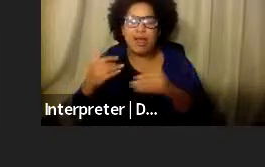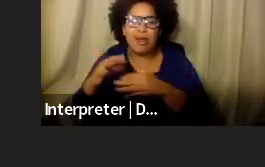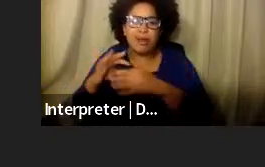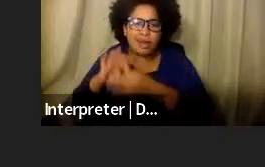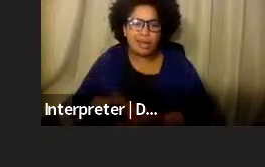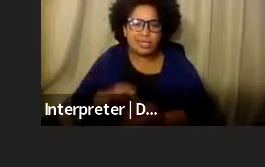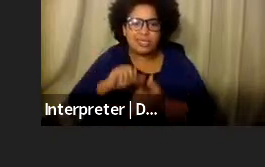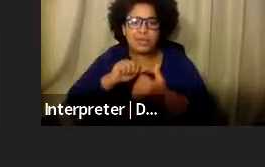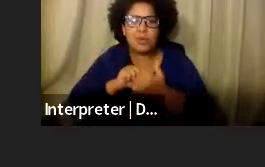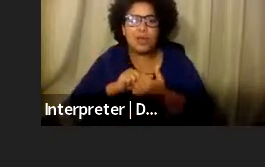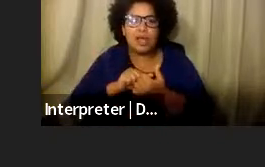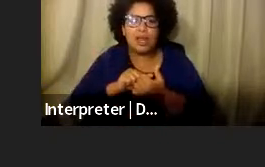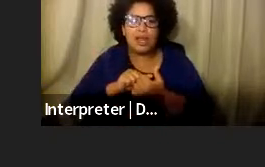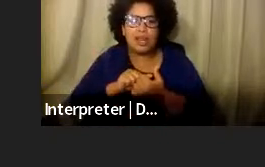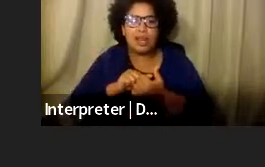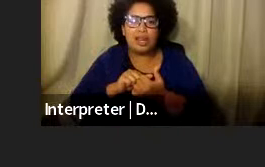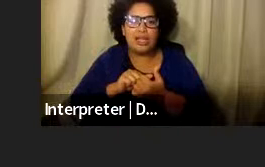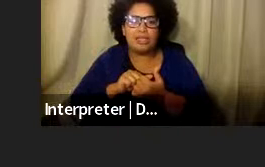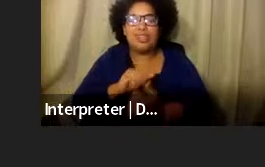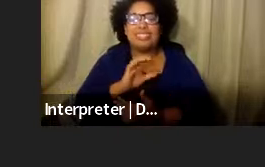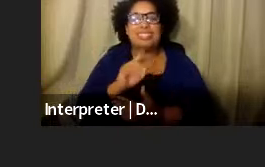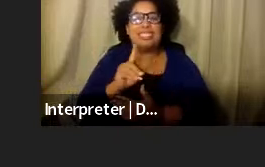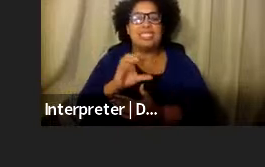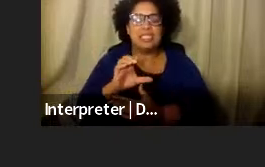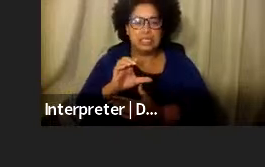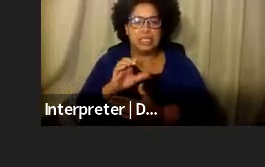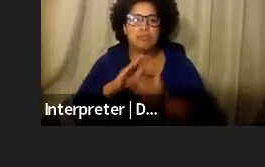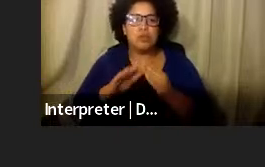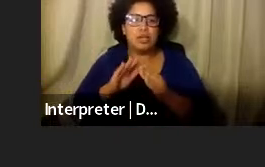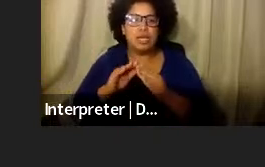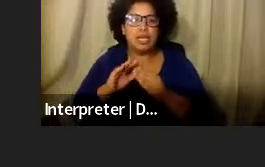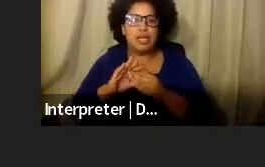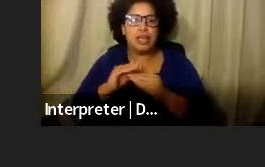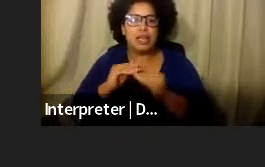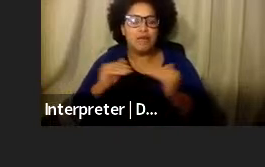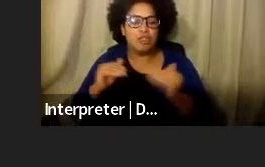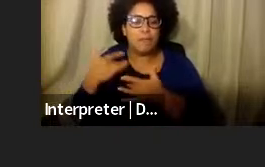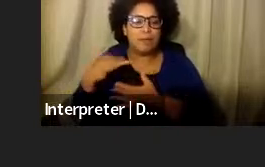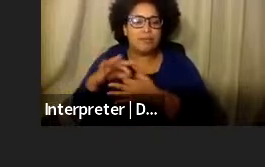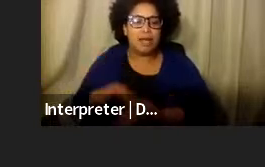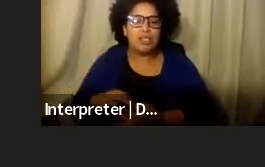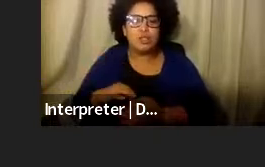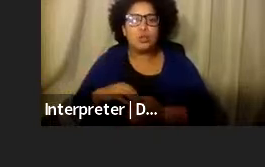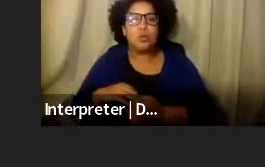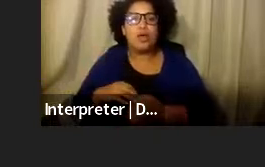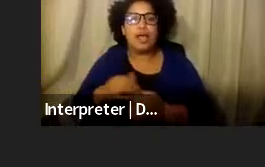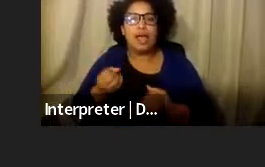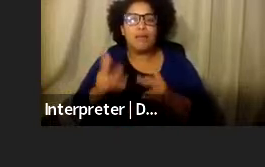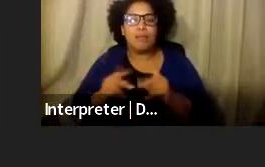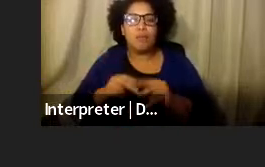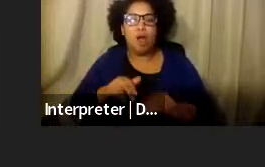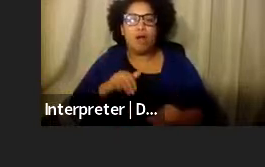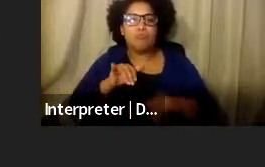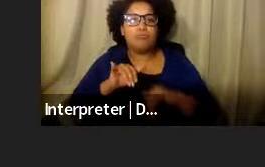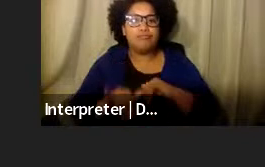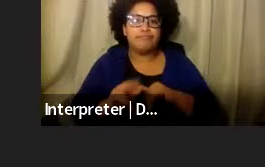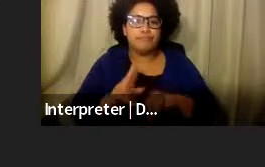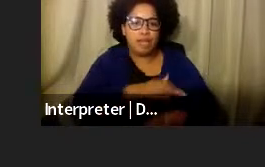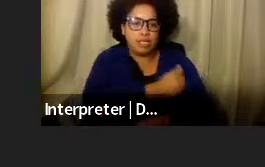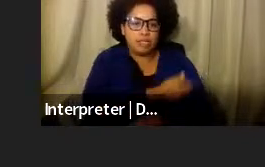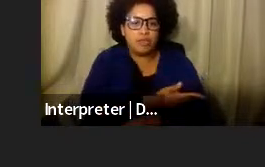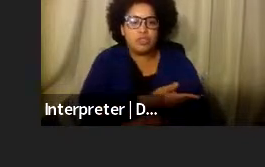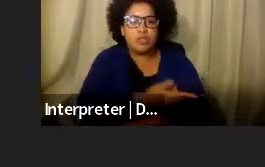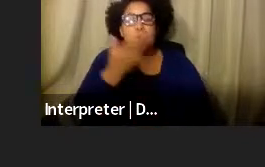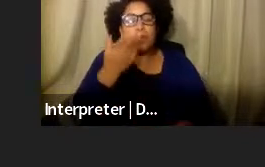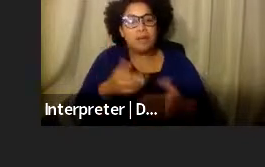hospitalizations, and so we may be in low even as we start to see further